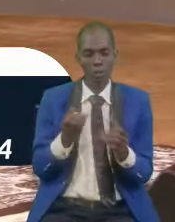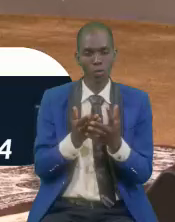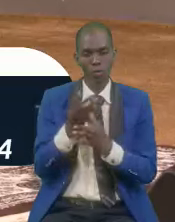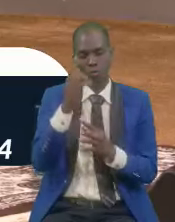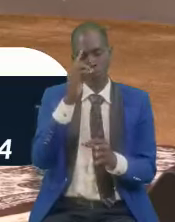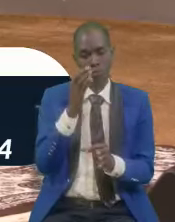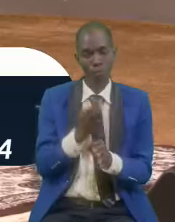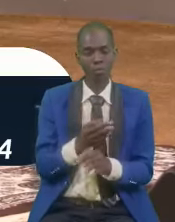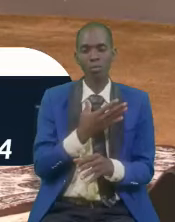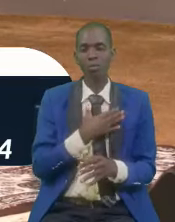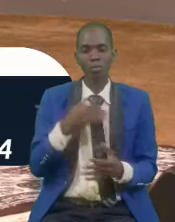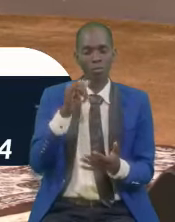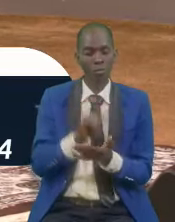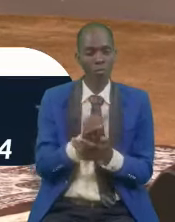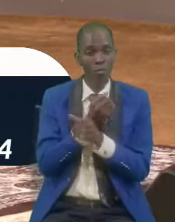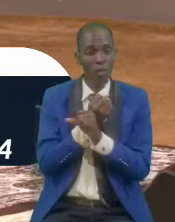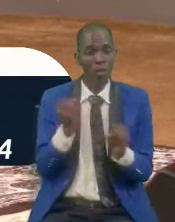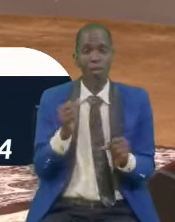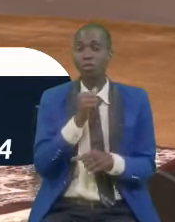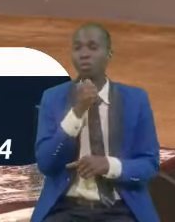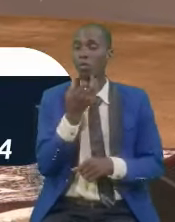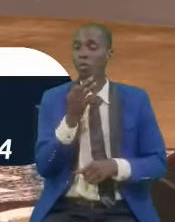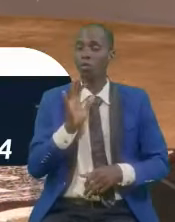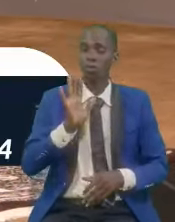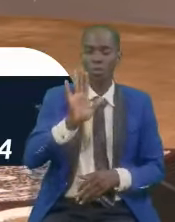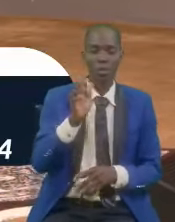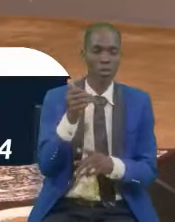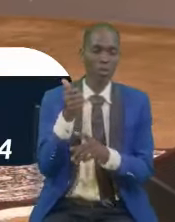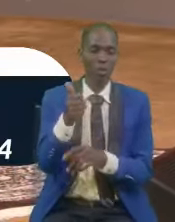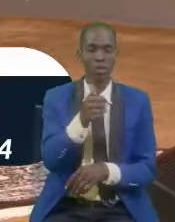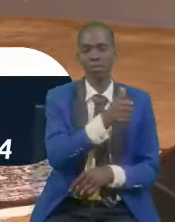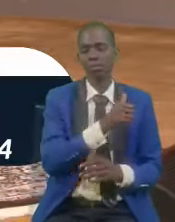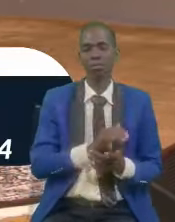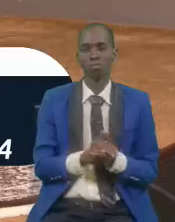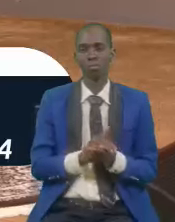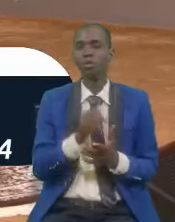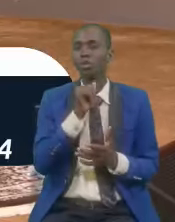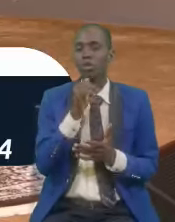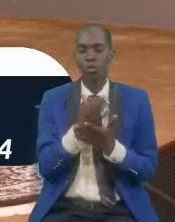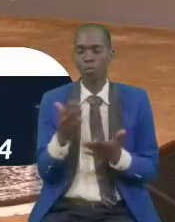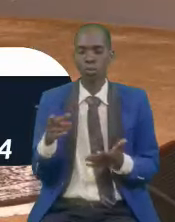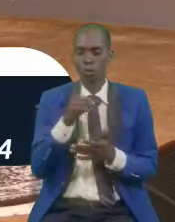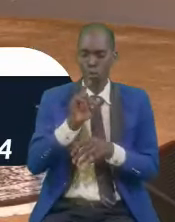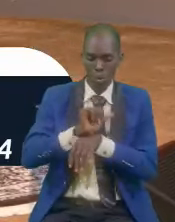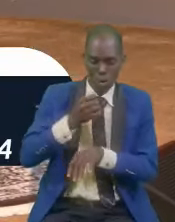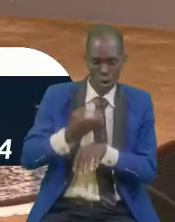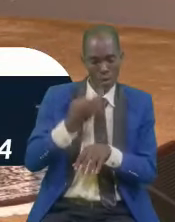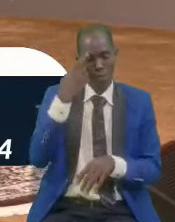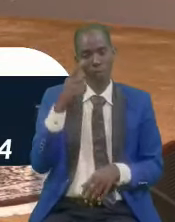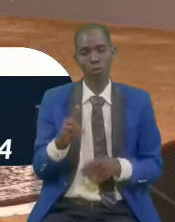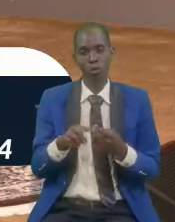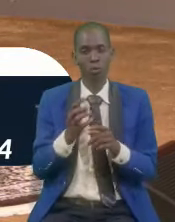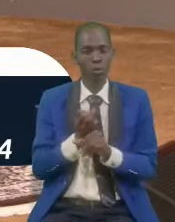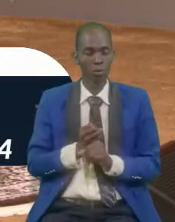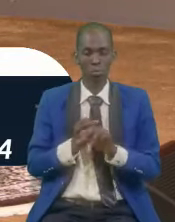that salvation, not of yourself, not something you earn, not something you